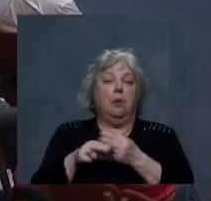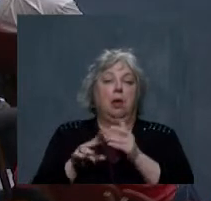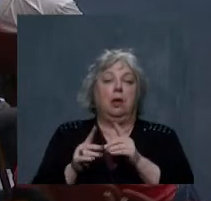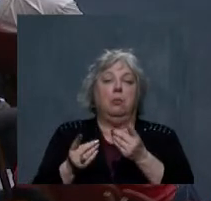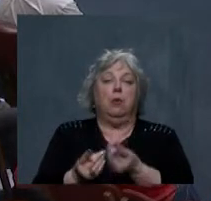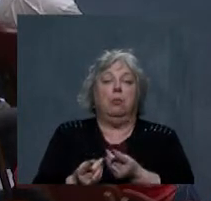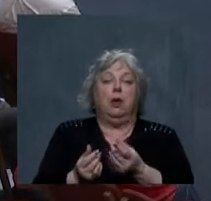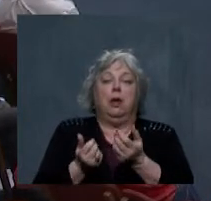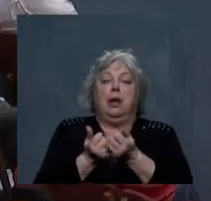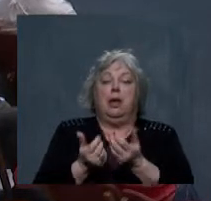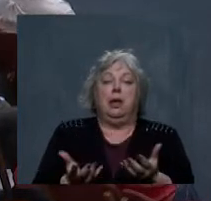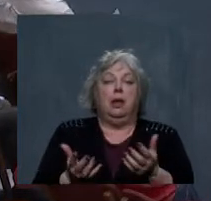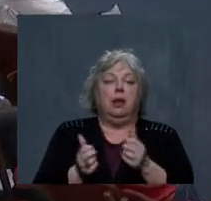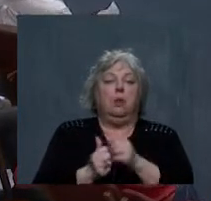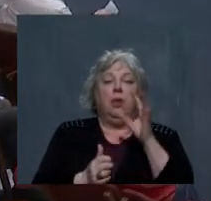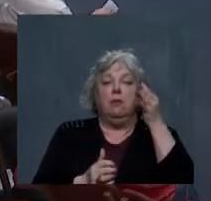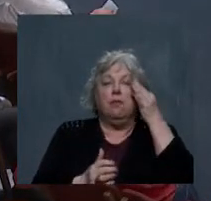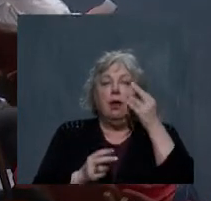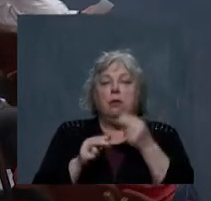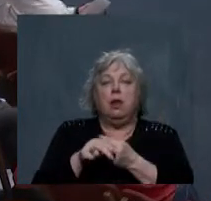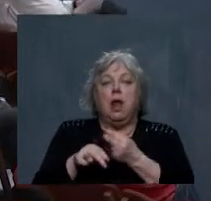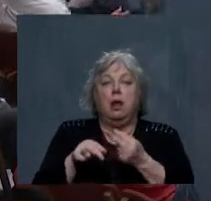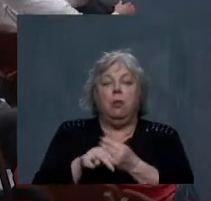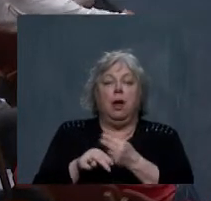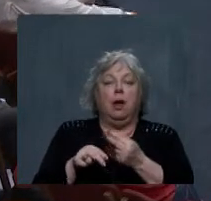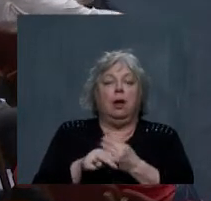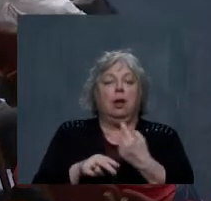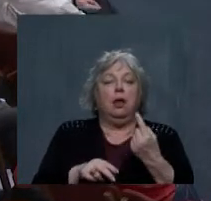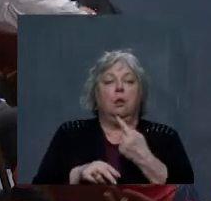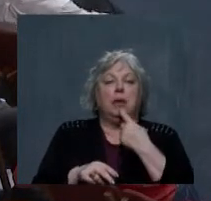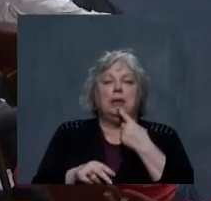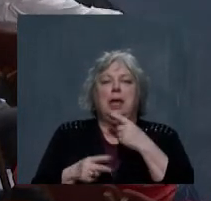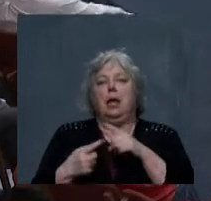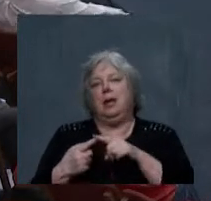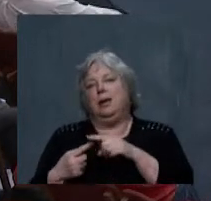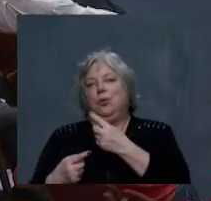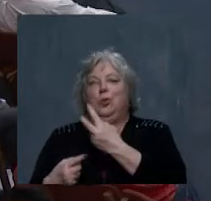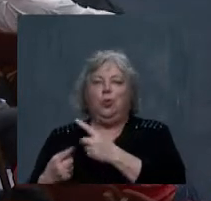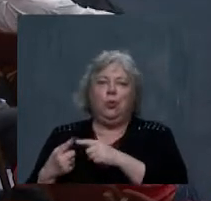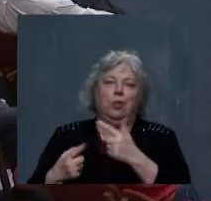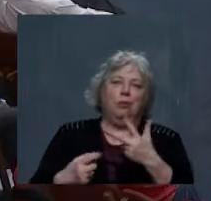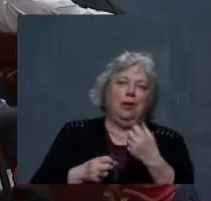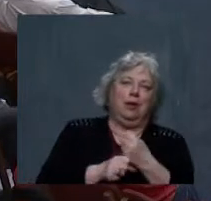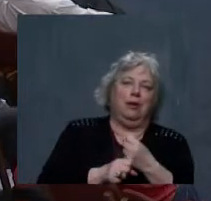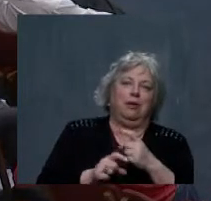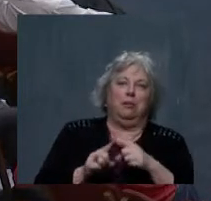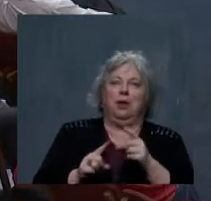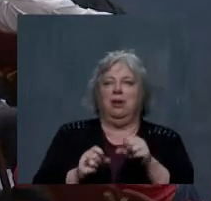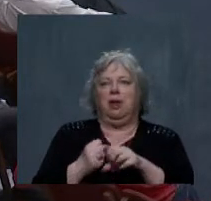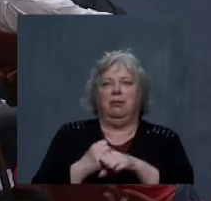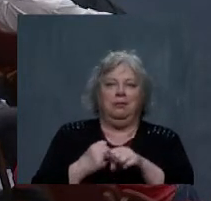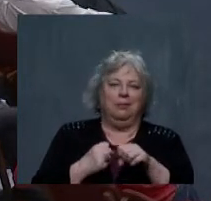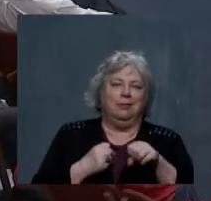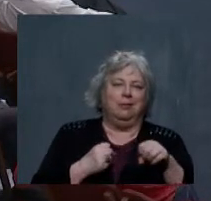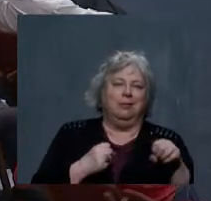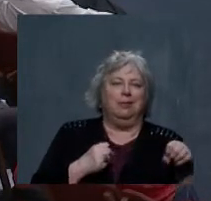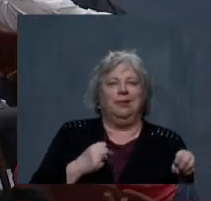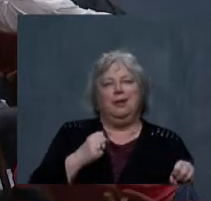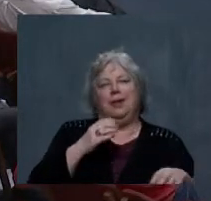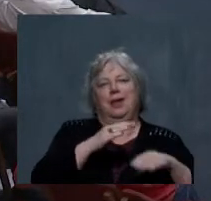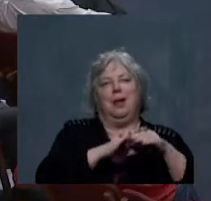anything with federal highways, they always say, you know, it'll be 2 years, 3 years, but it can